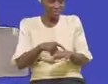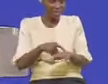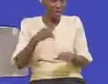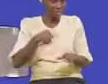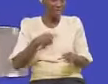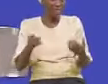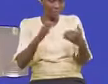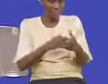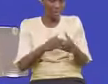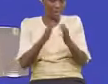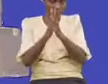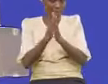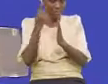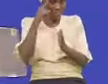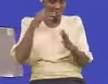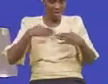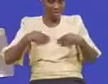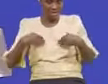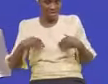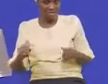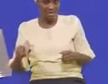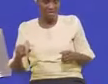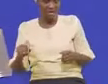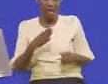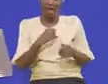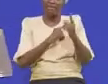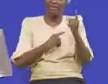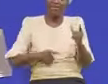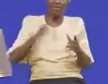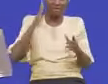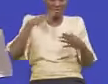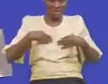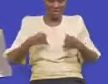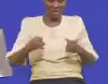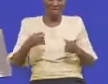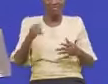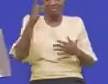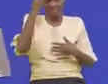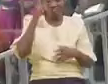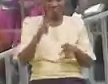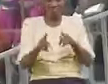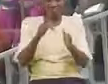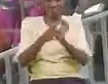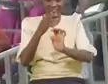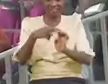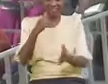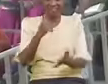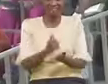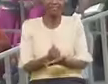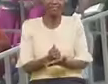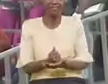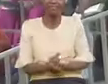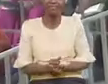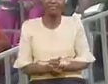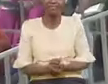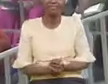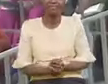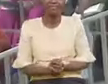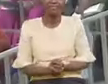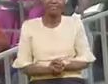Le minute vire me gbeare nya dogbeda ne doyoyota eye maula yo dona